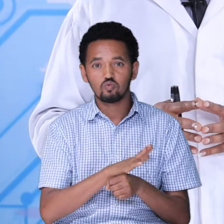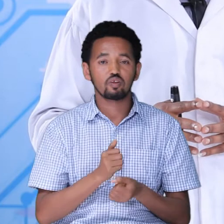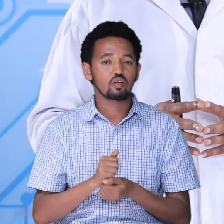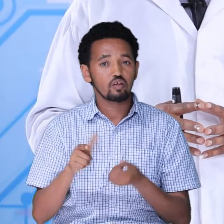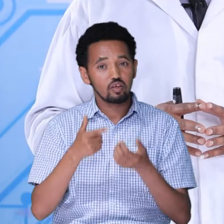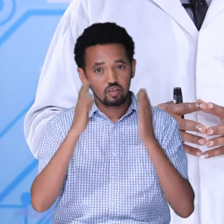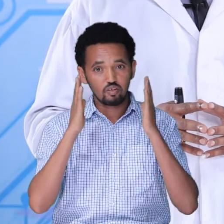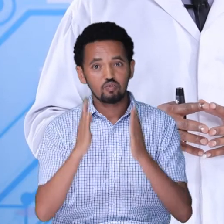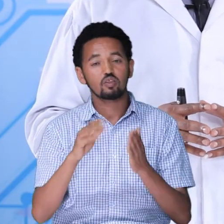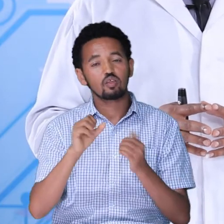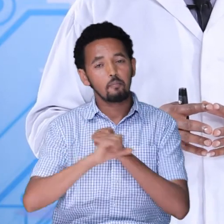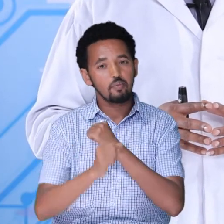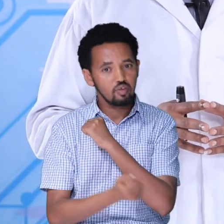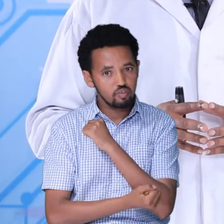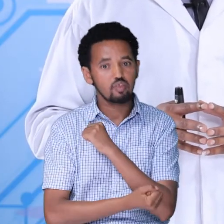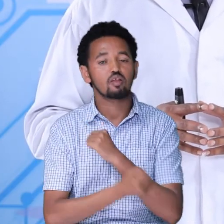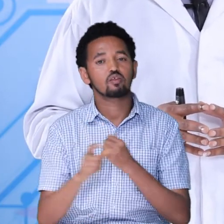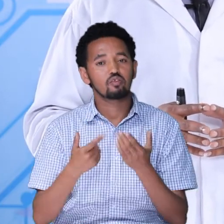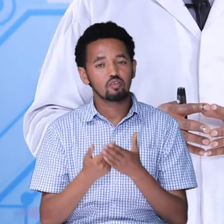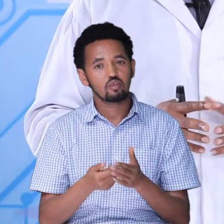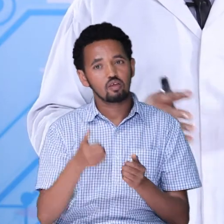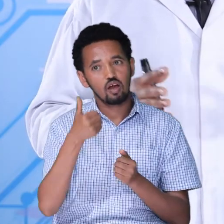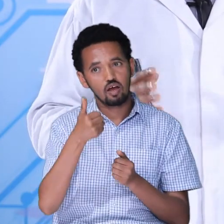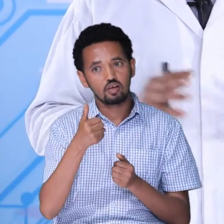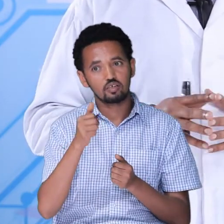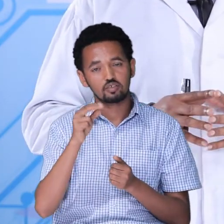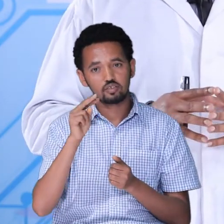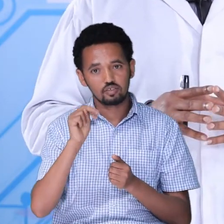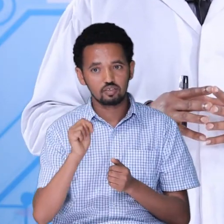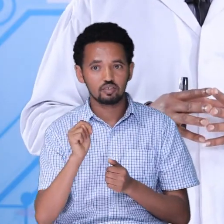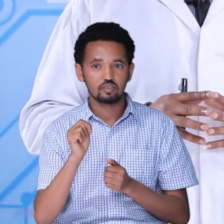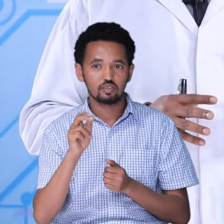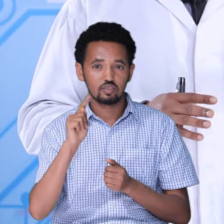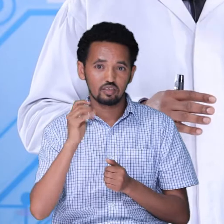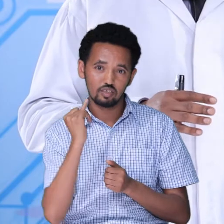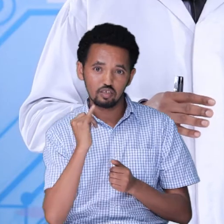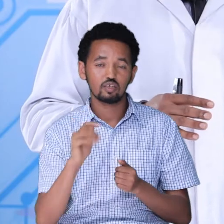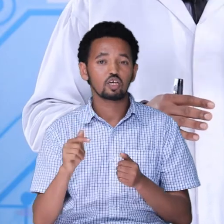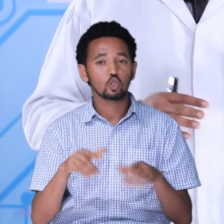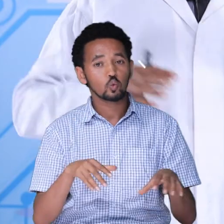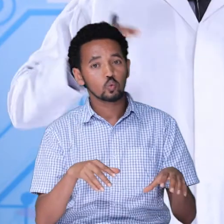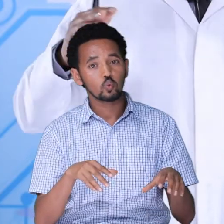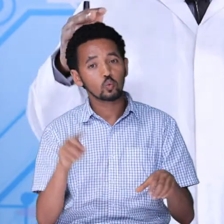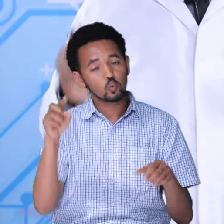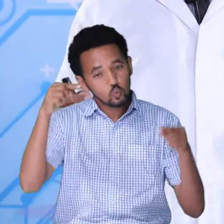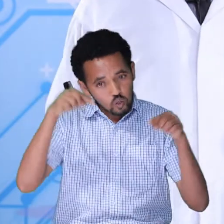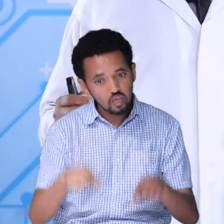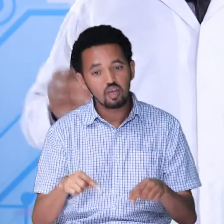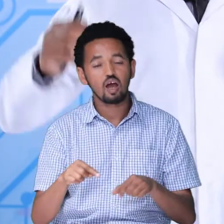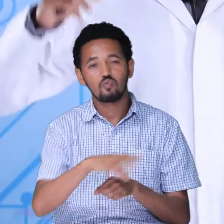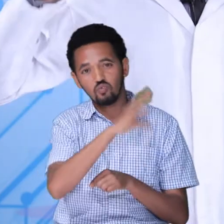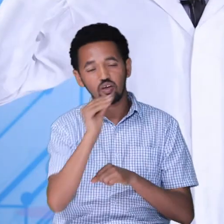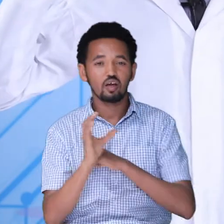the basic necessity until today. And African